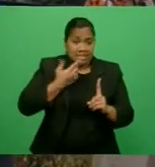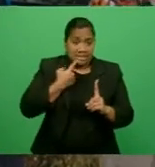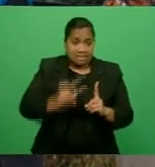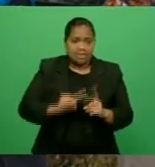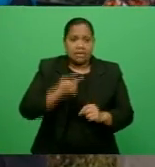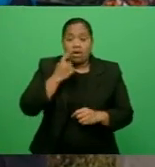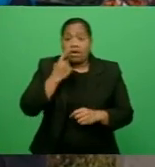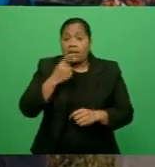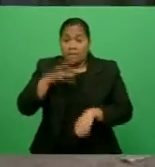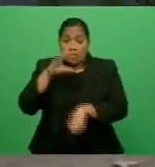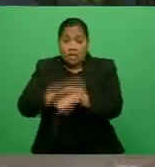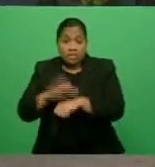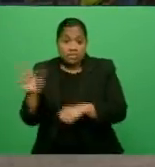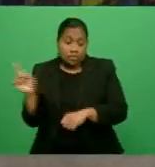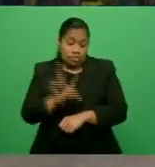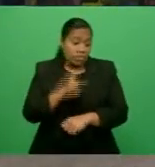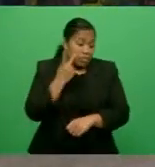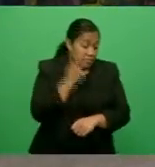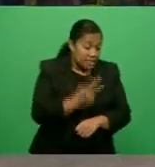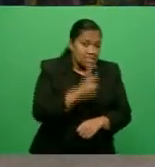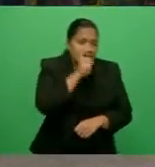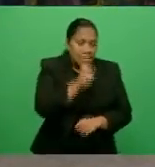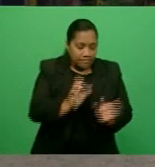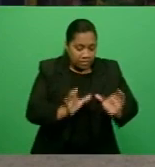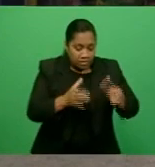the residents collectively raise the issue.